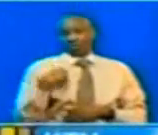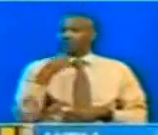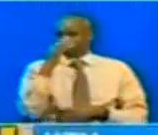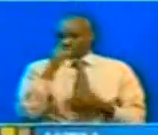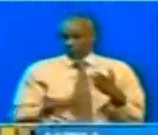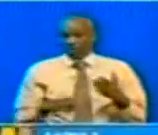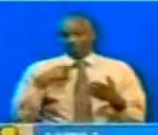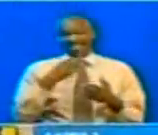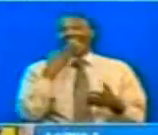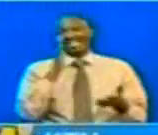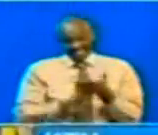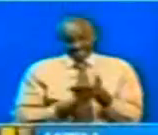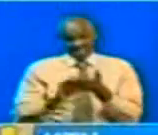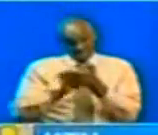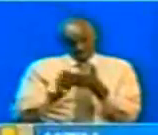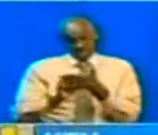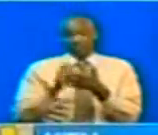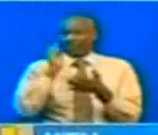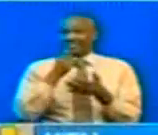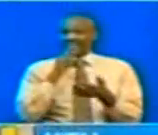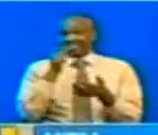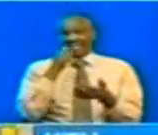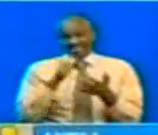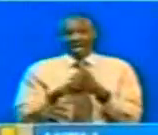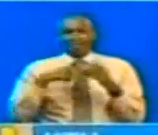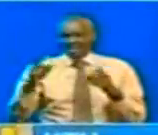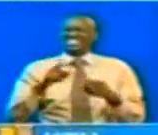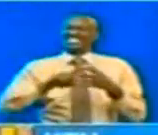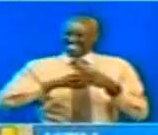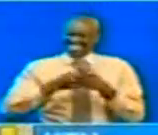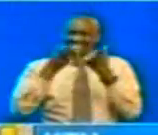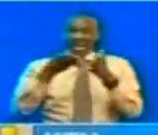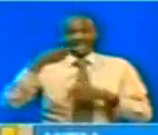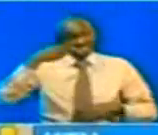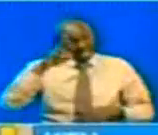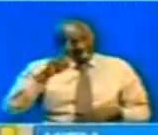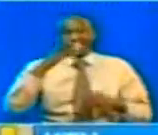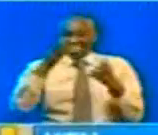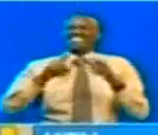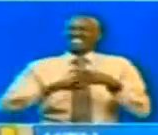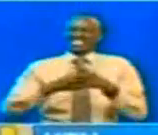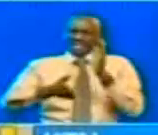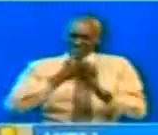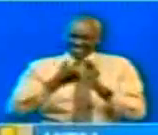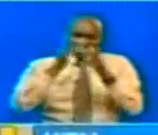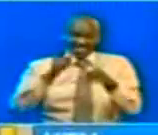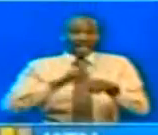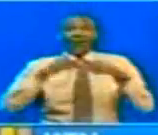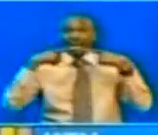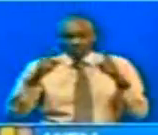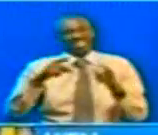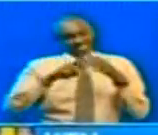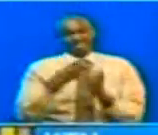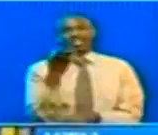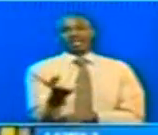that we should have written letters before we took the pay cut. Mm-hmm. But the pay cuts were actually affected by our HR officers immediately the announcement was done, because this